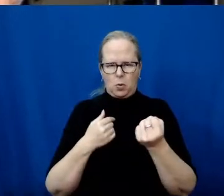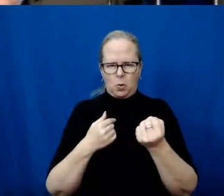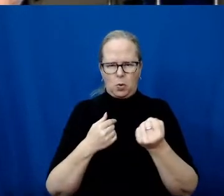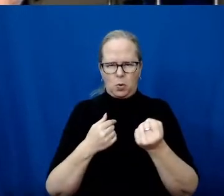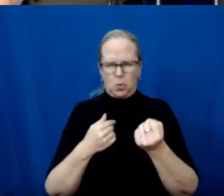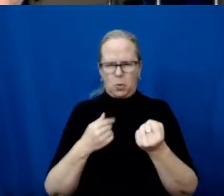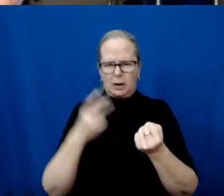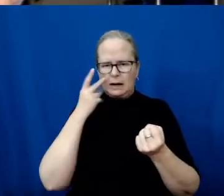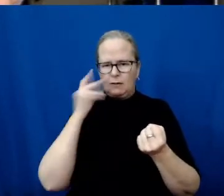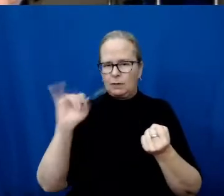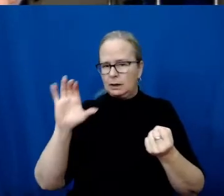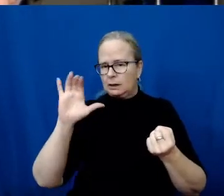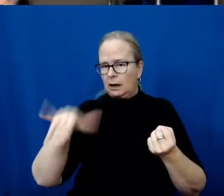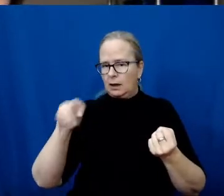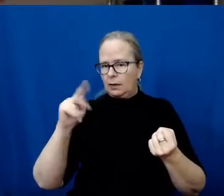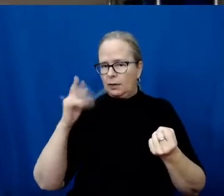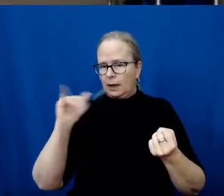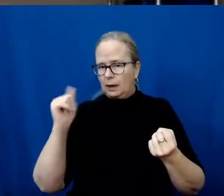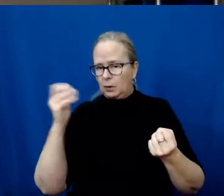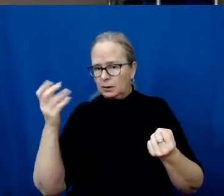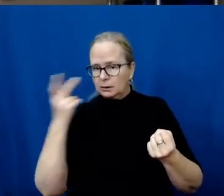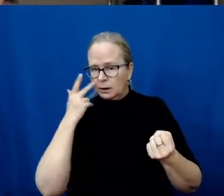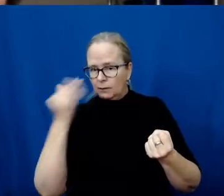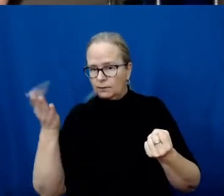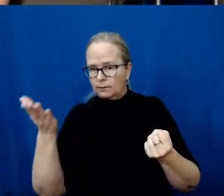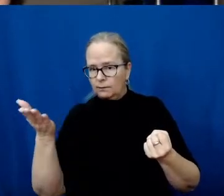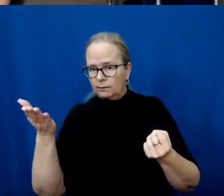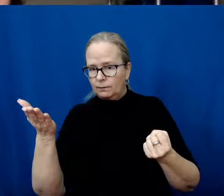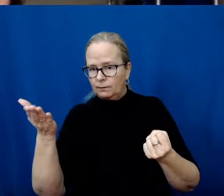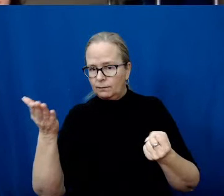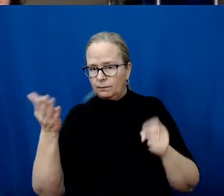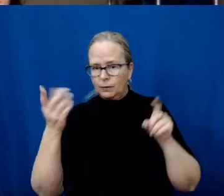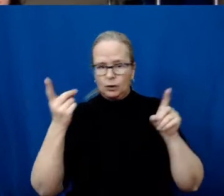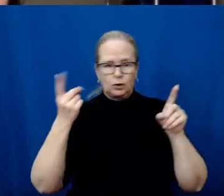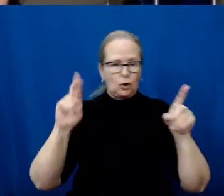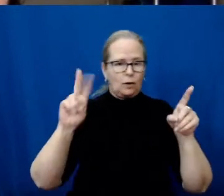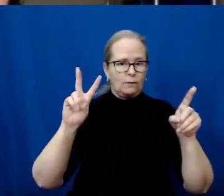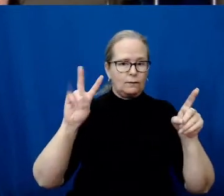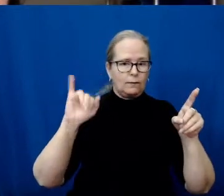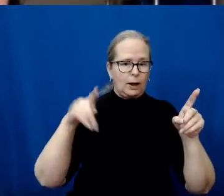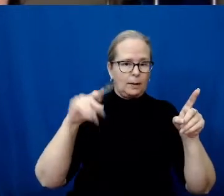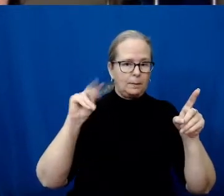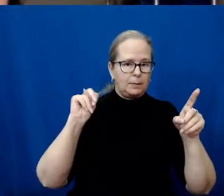my bubbles of sight. So I will wait till he returns to make that happen.